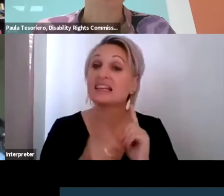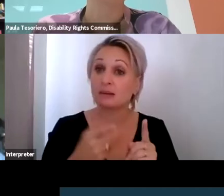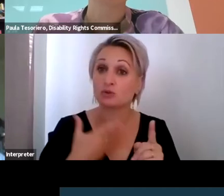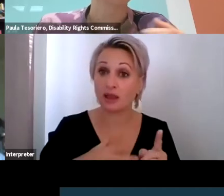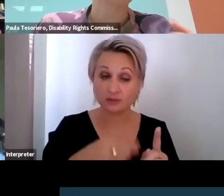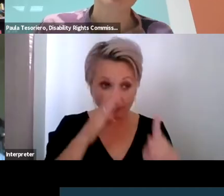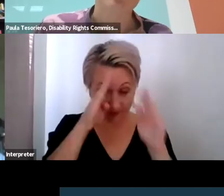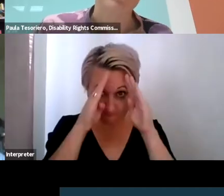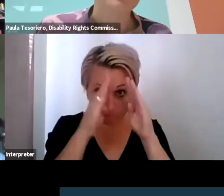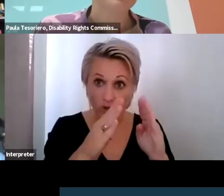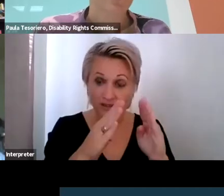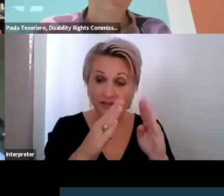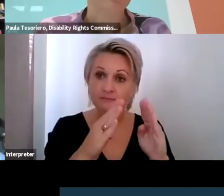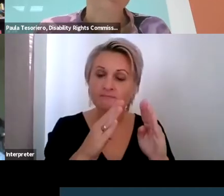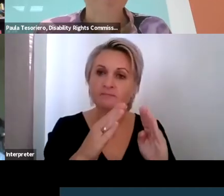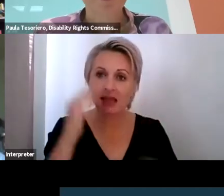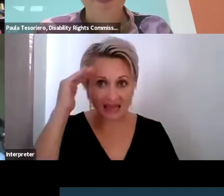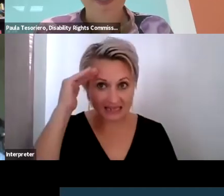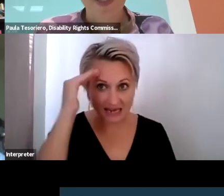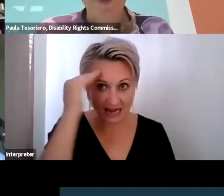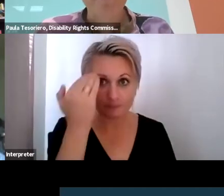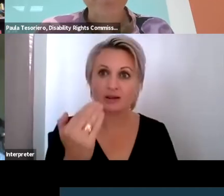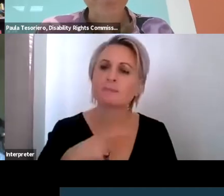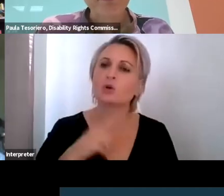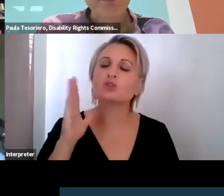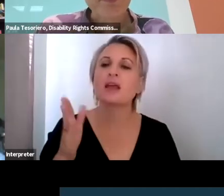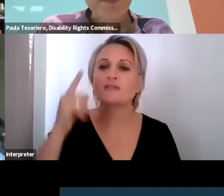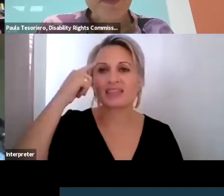of thinking about recruitment and